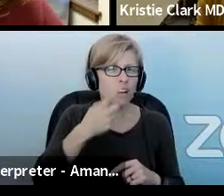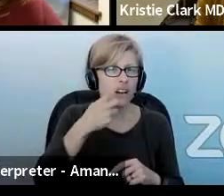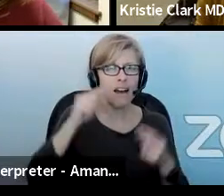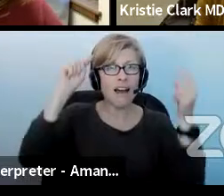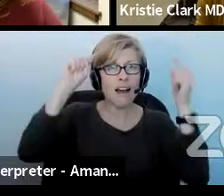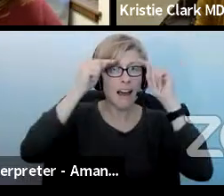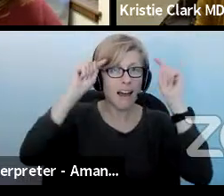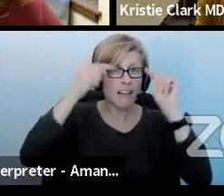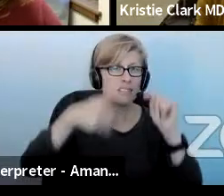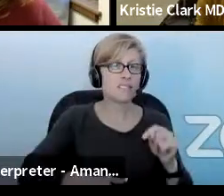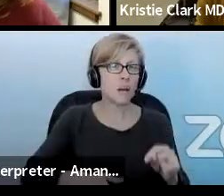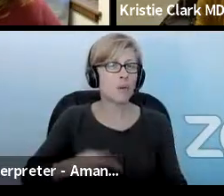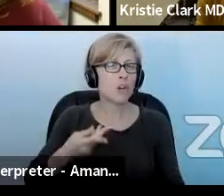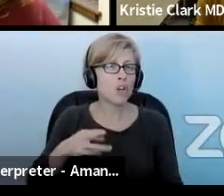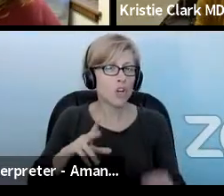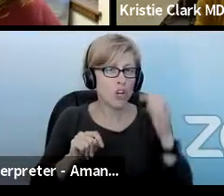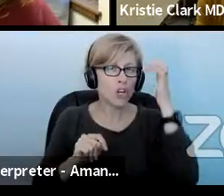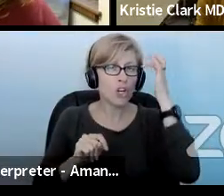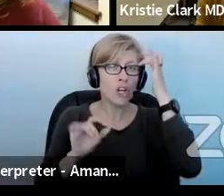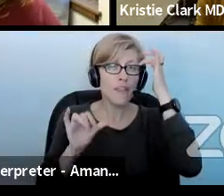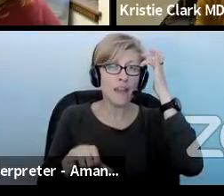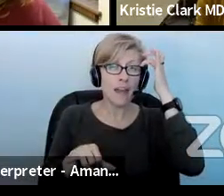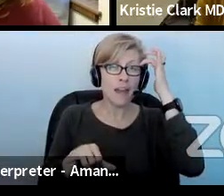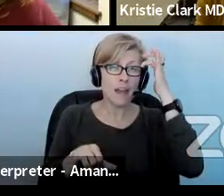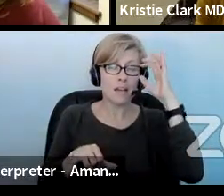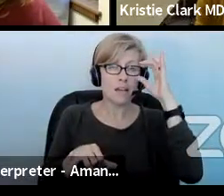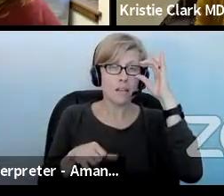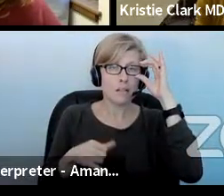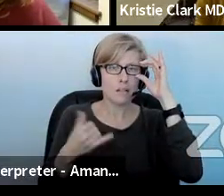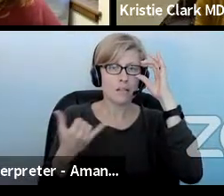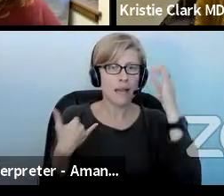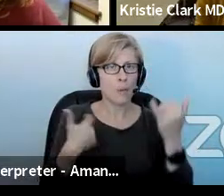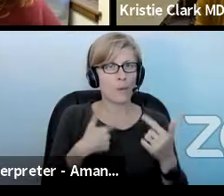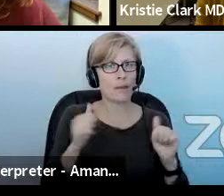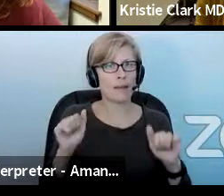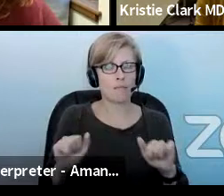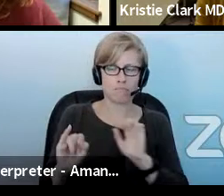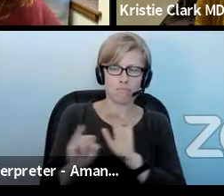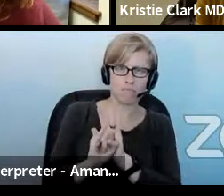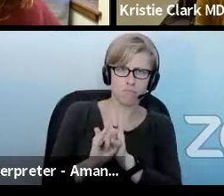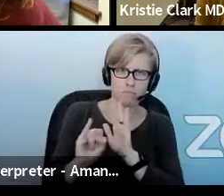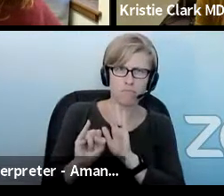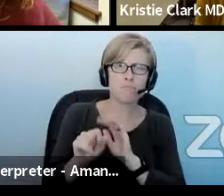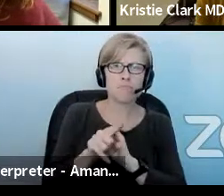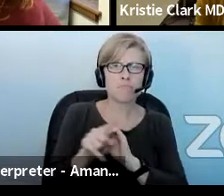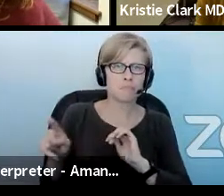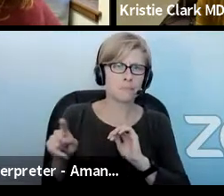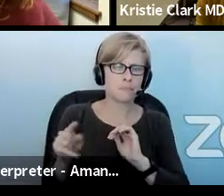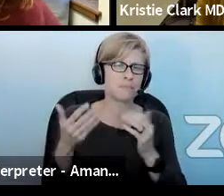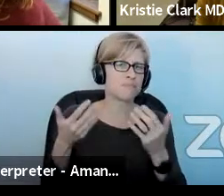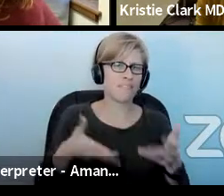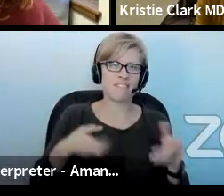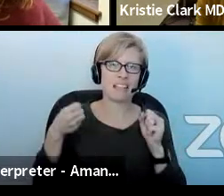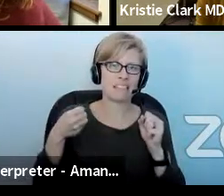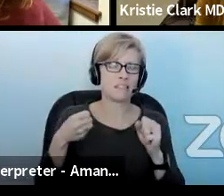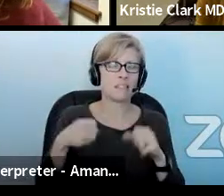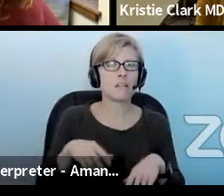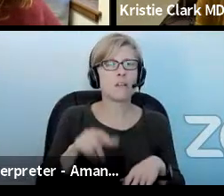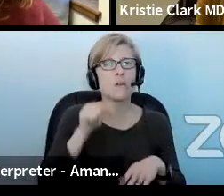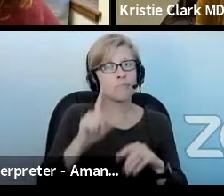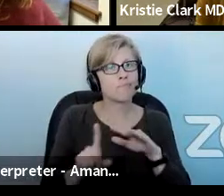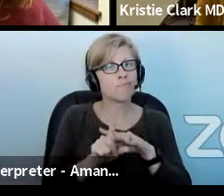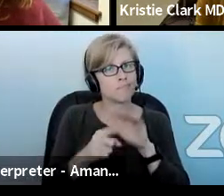headaches, stomach aches, those kinds of things. We're able to quickly identify those as well. And out of the